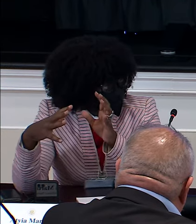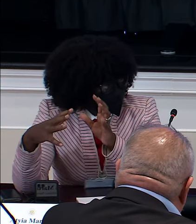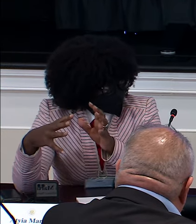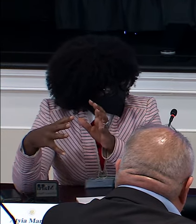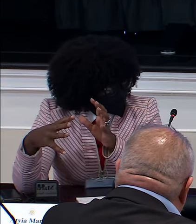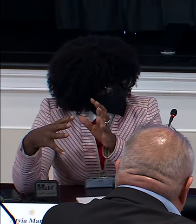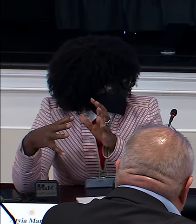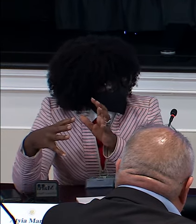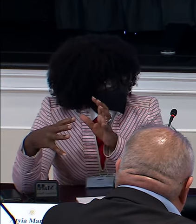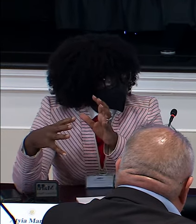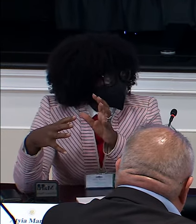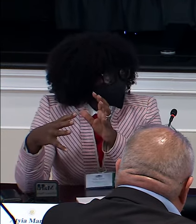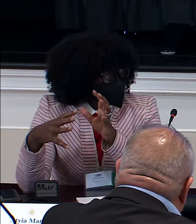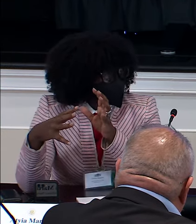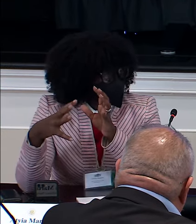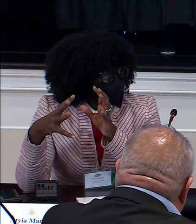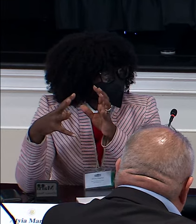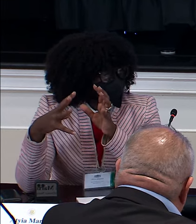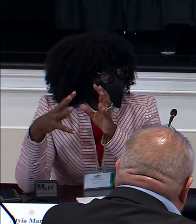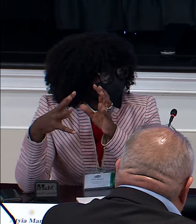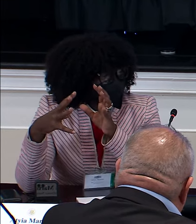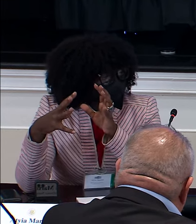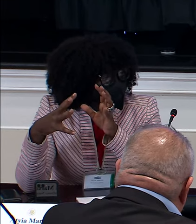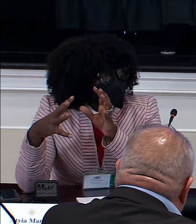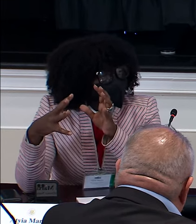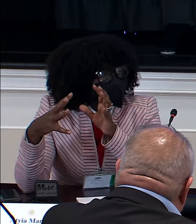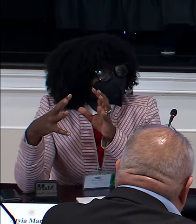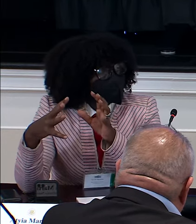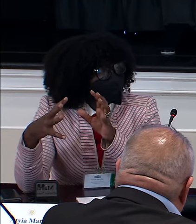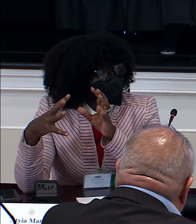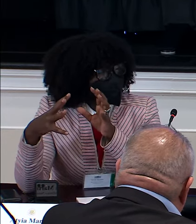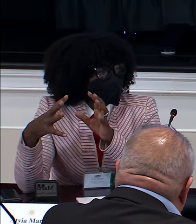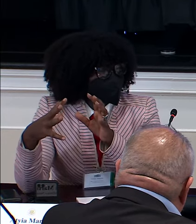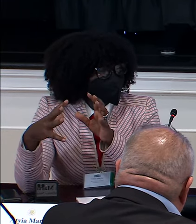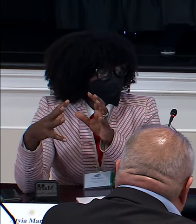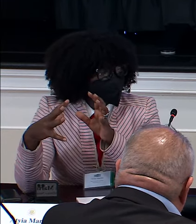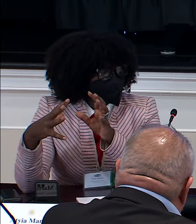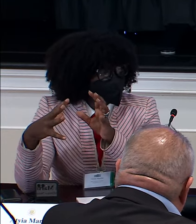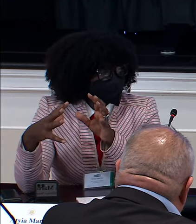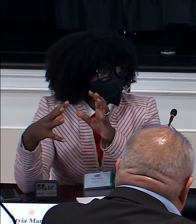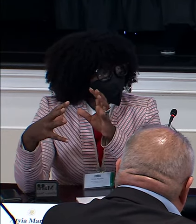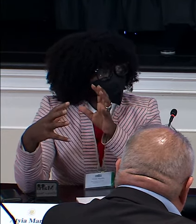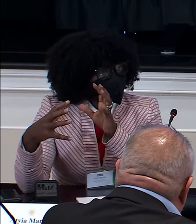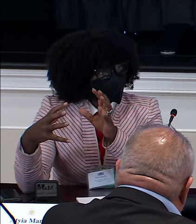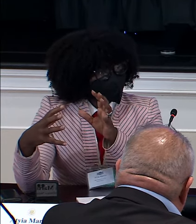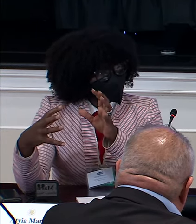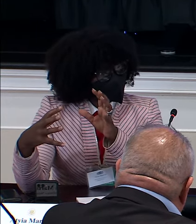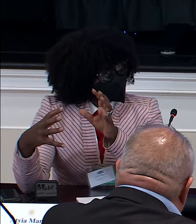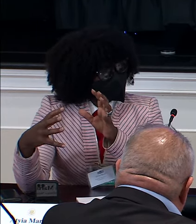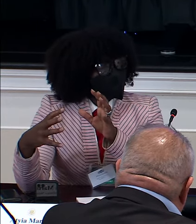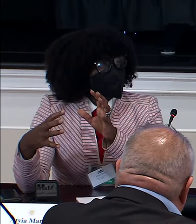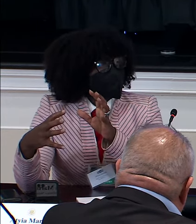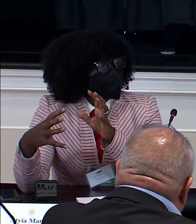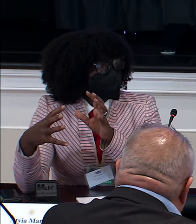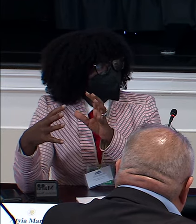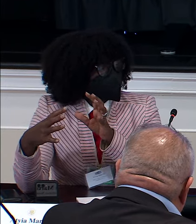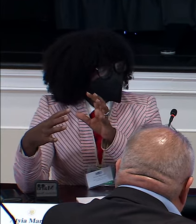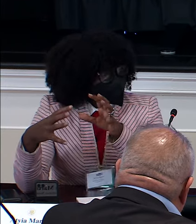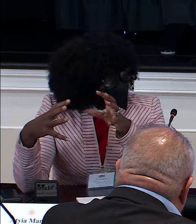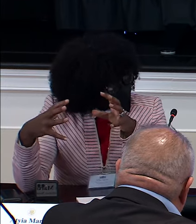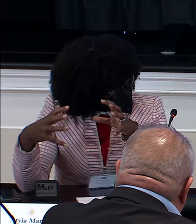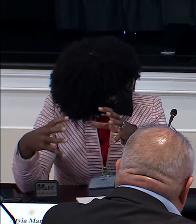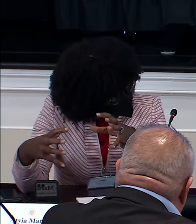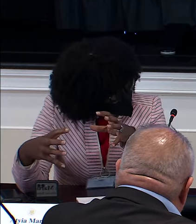climate adaptation. So we don't really have a clear strategy